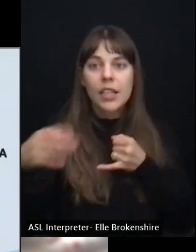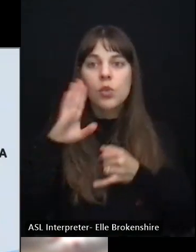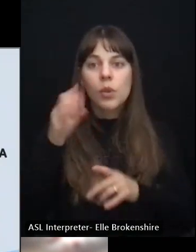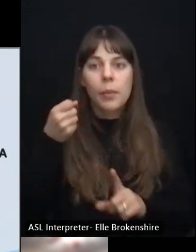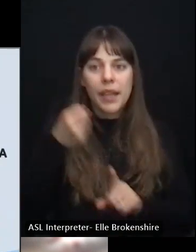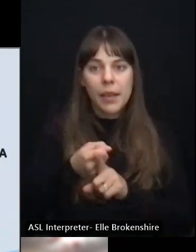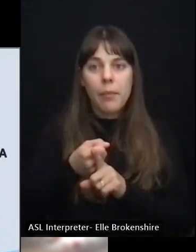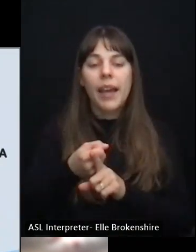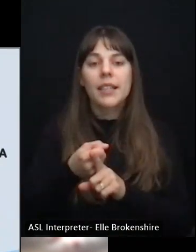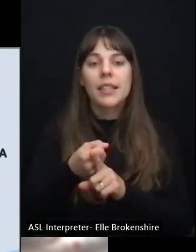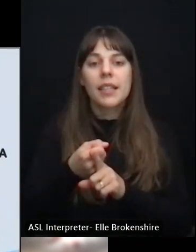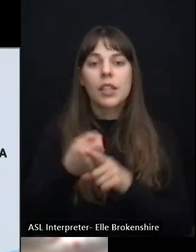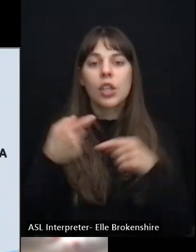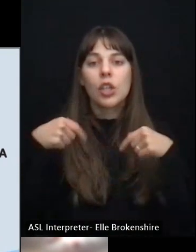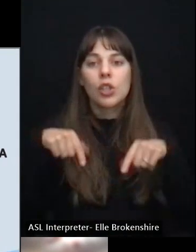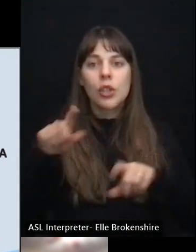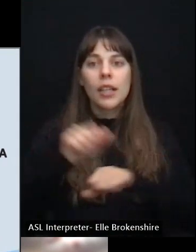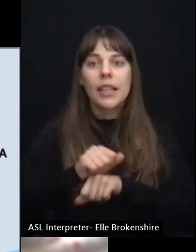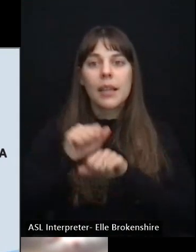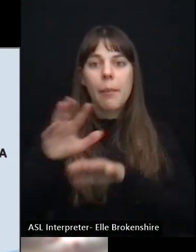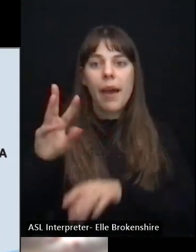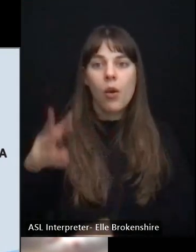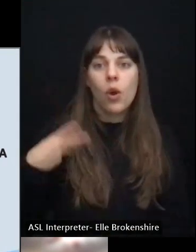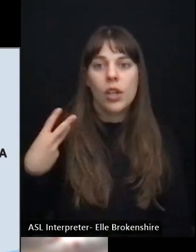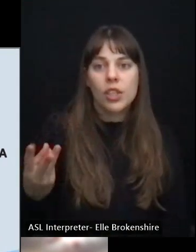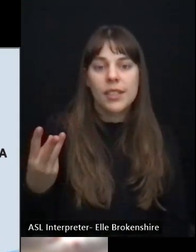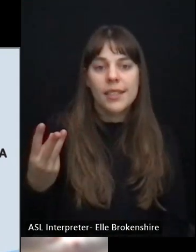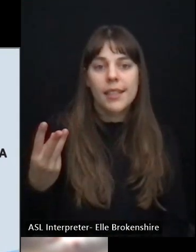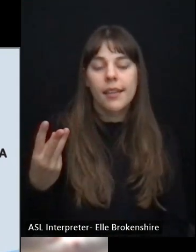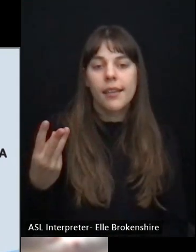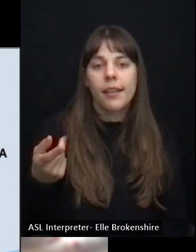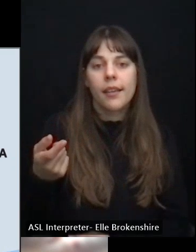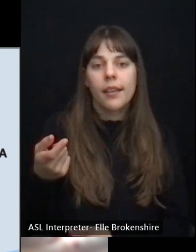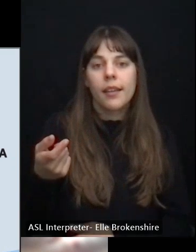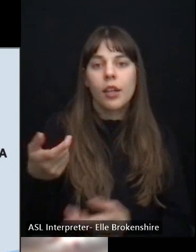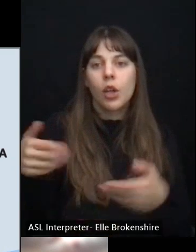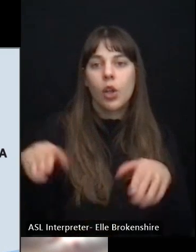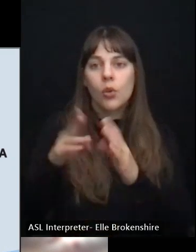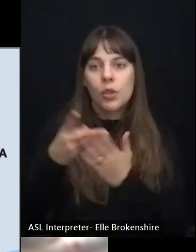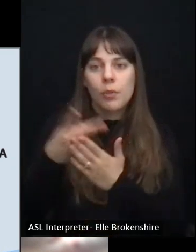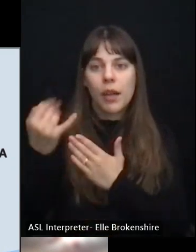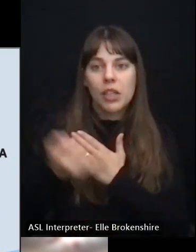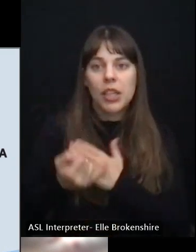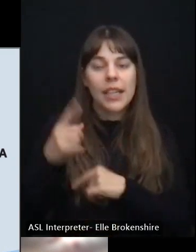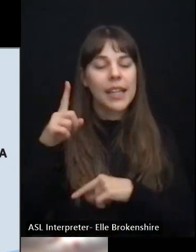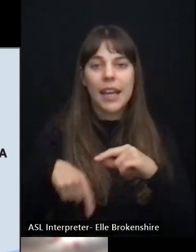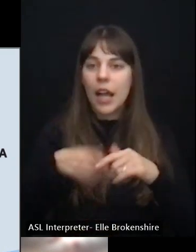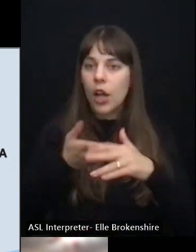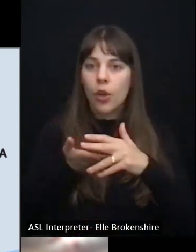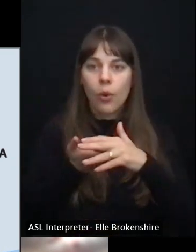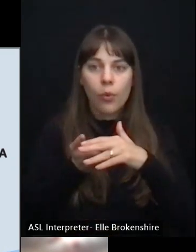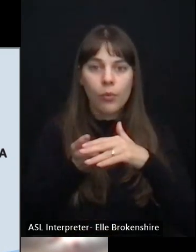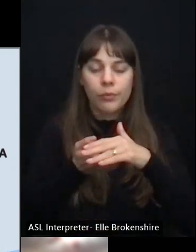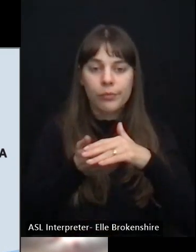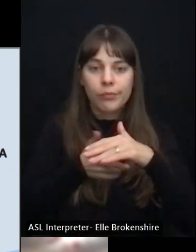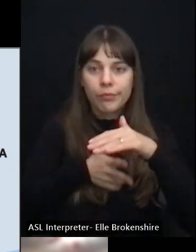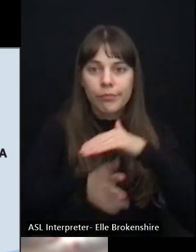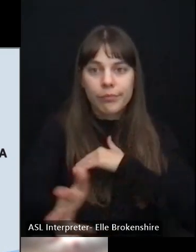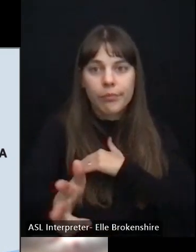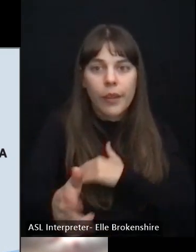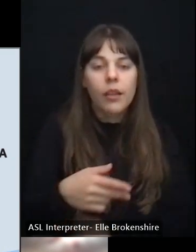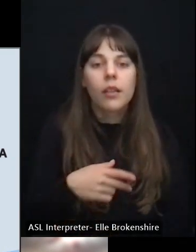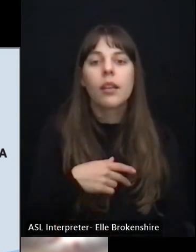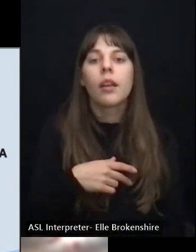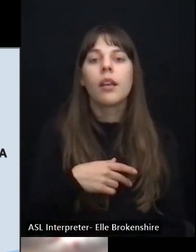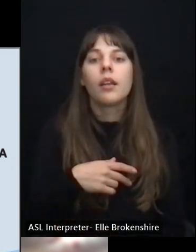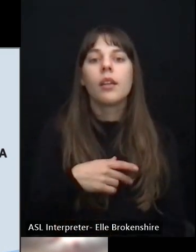closure project and will not be able to go through the Mount Washington Tunnel. So the rail lines, all 3 rail lines will detour over the Warrington